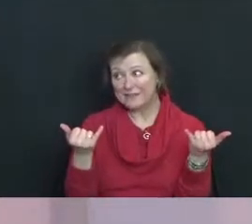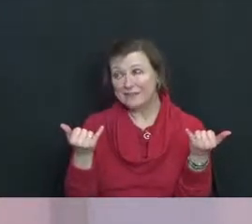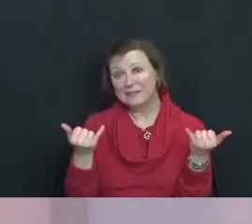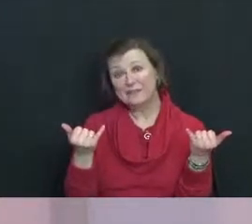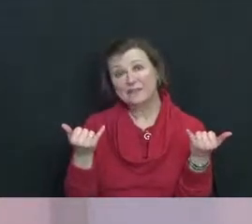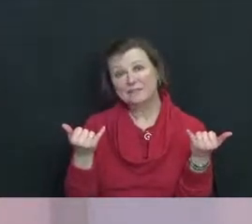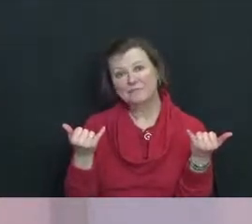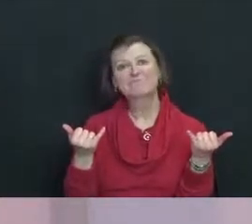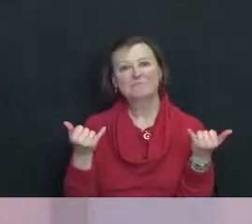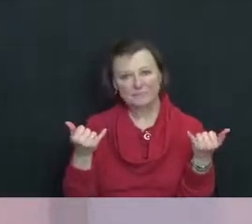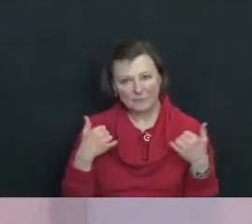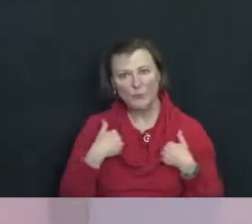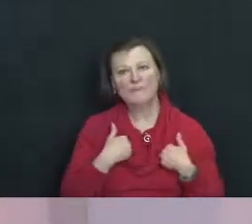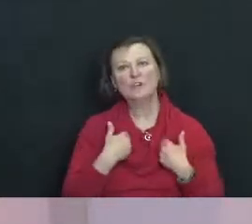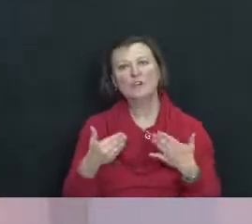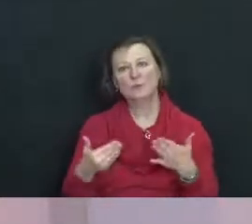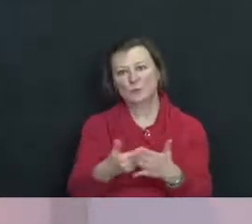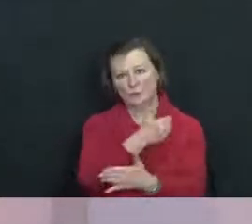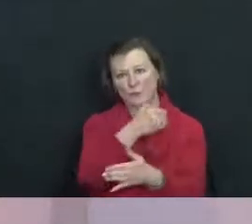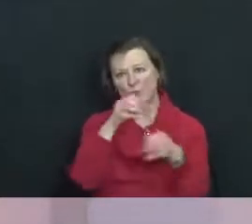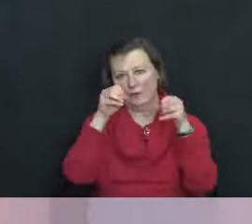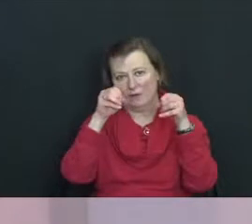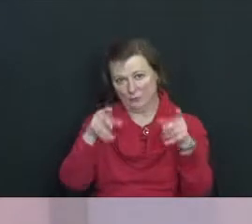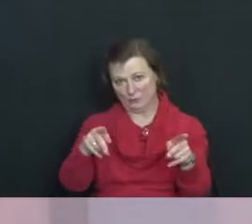is a new opportunity.